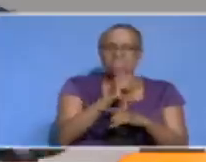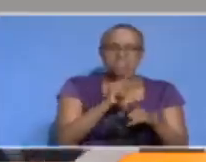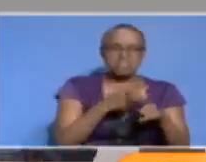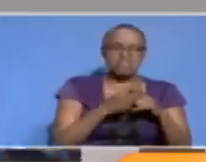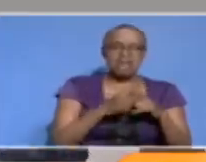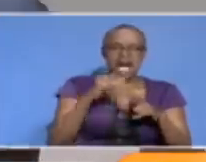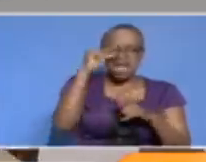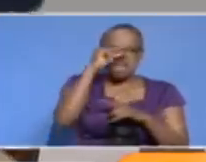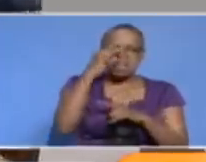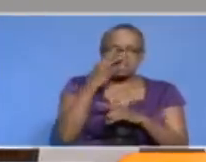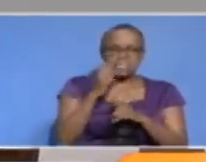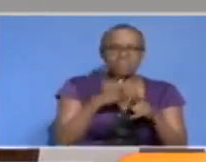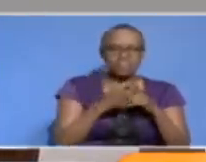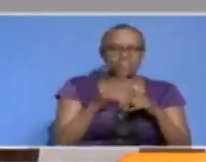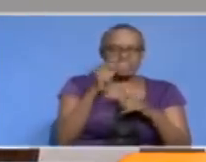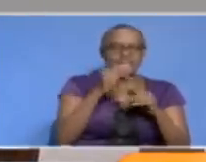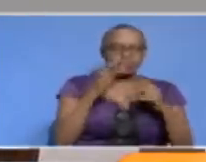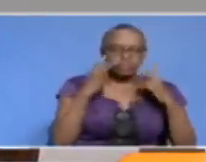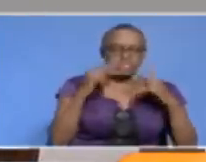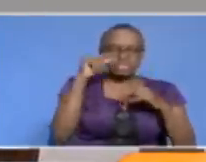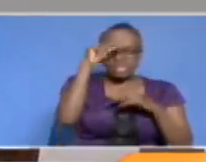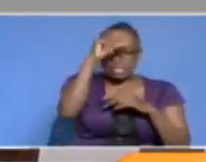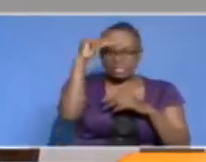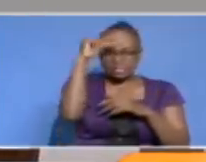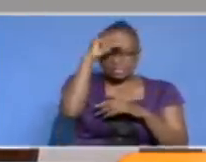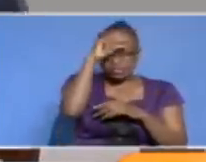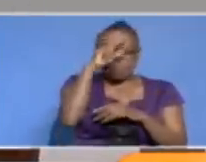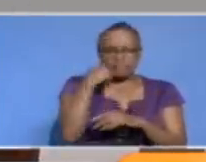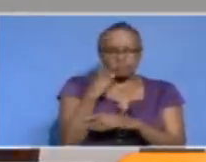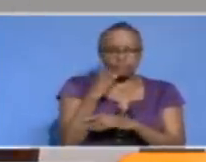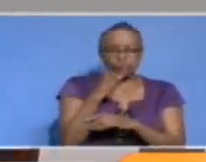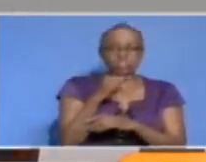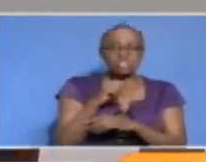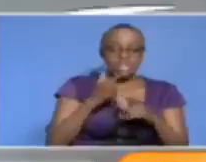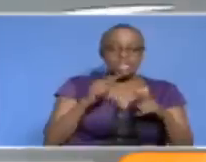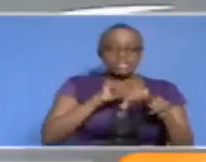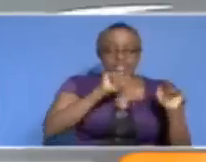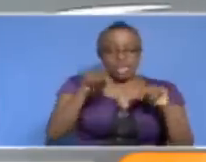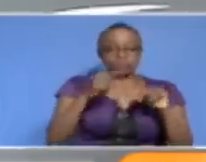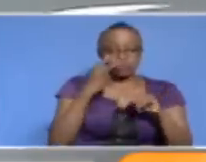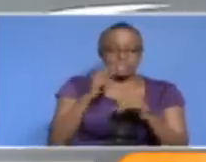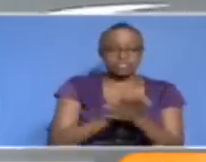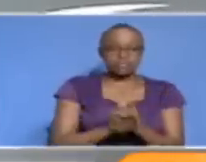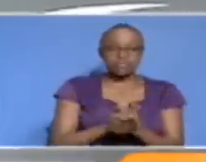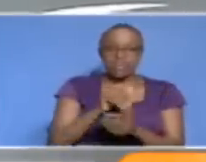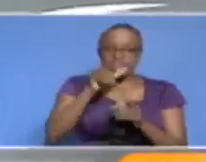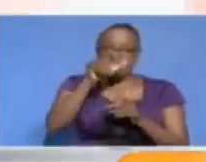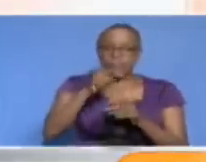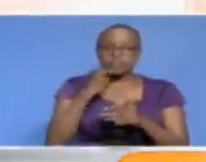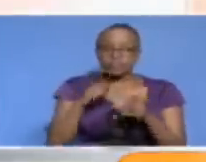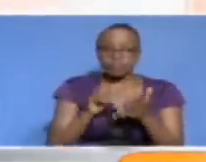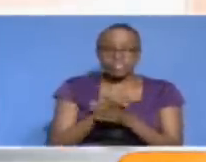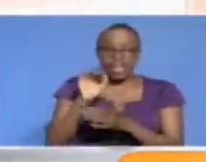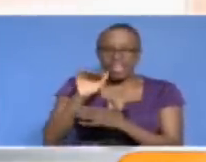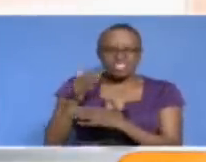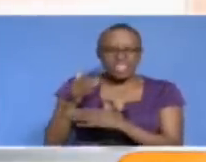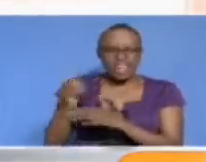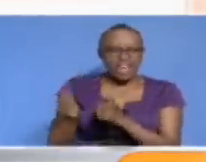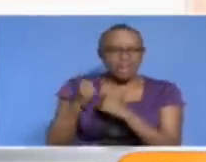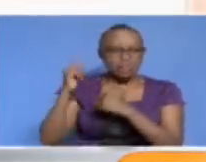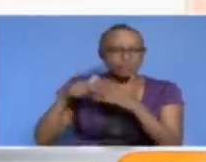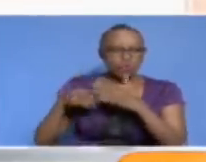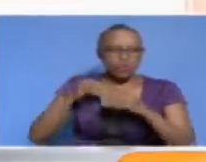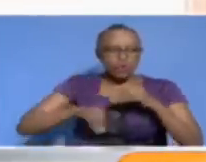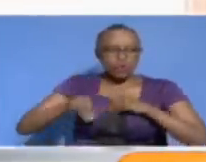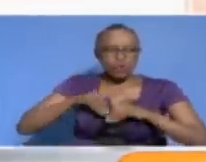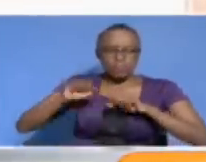Governor ataona. Governor, wacha nikuje huko tuone nani ni serikali. Hmm. Wacha tukuje huko. Ah, Mark Kimathi, ask him what happens to the